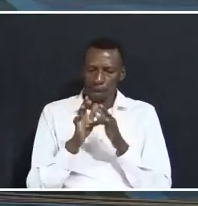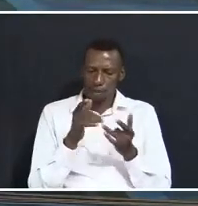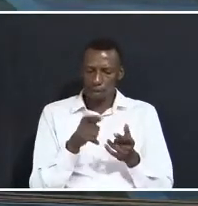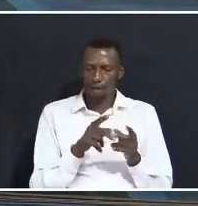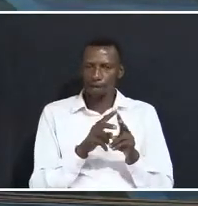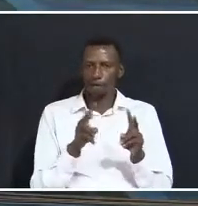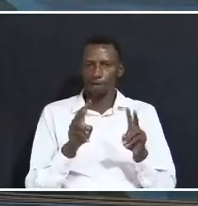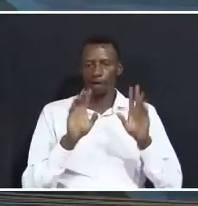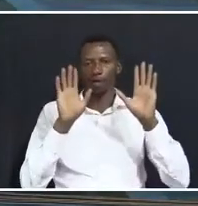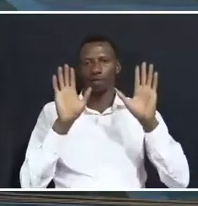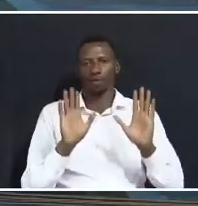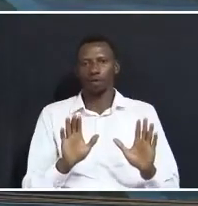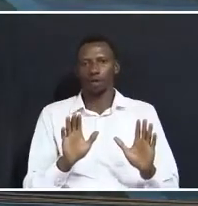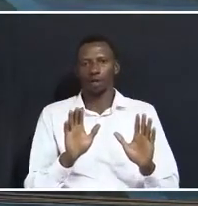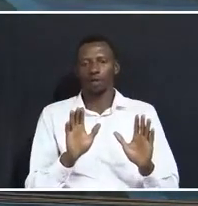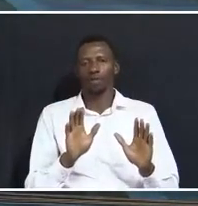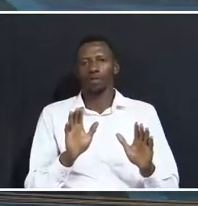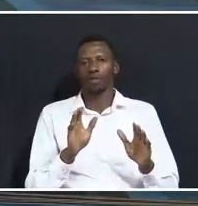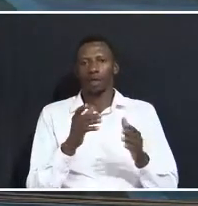But yet there are those who